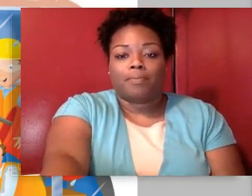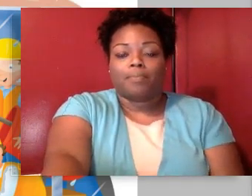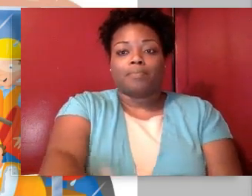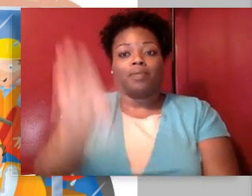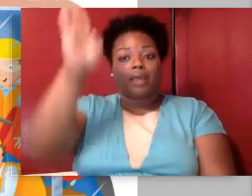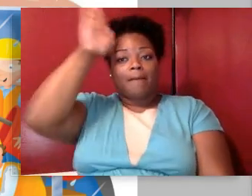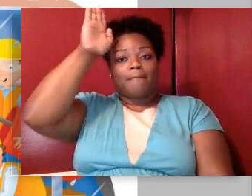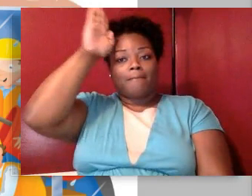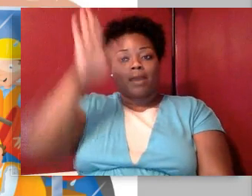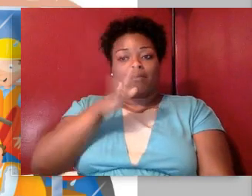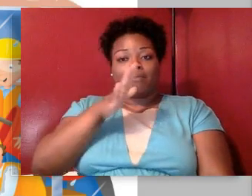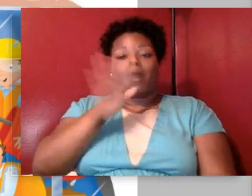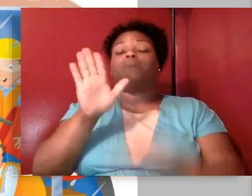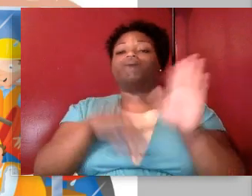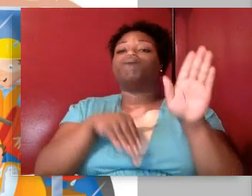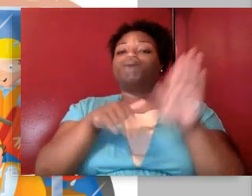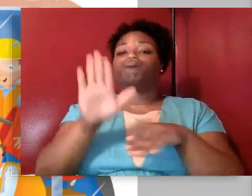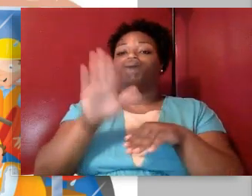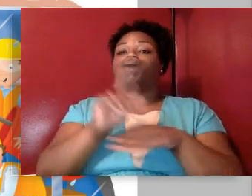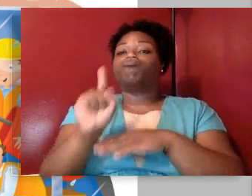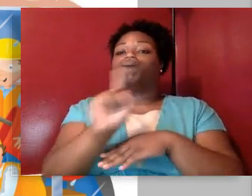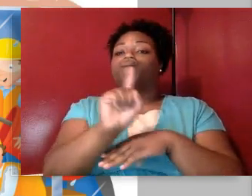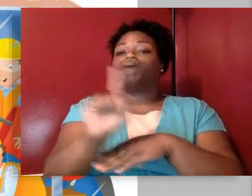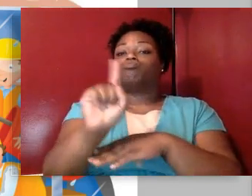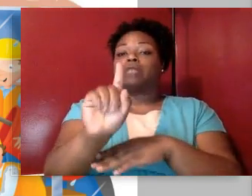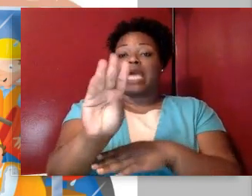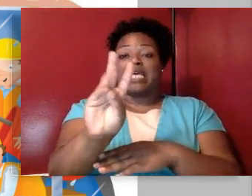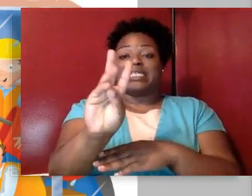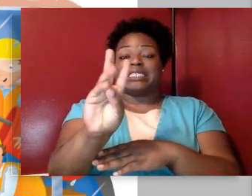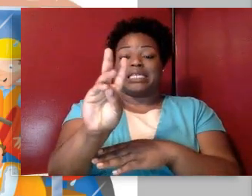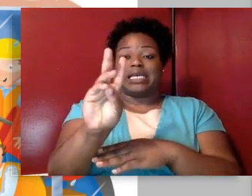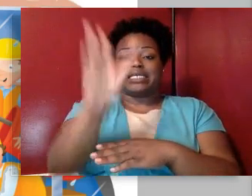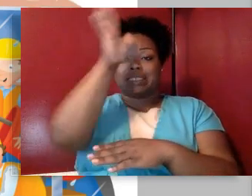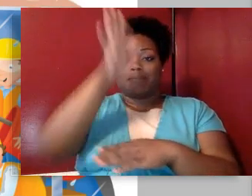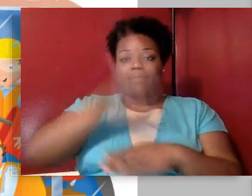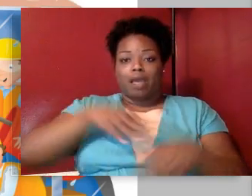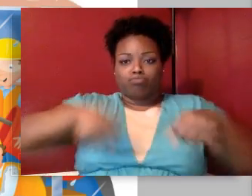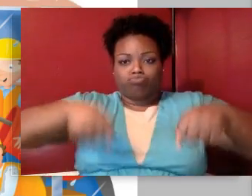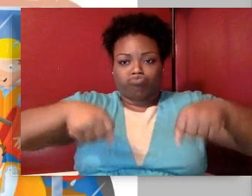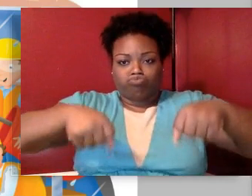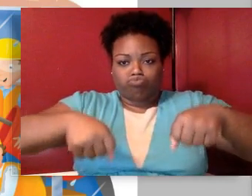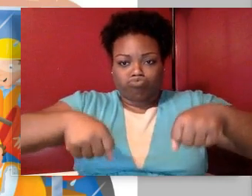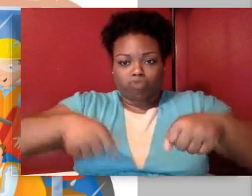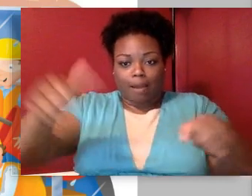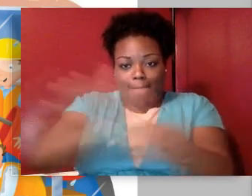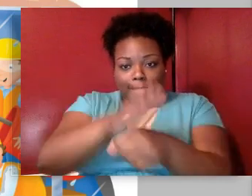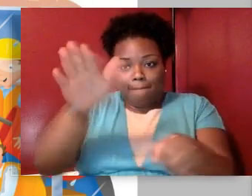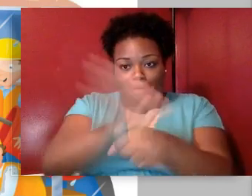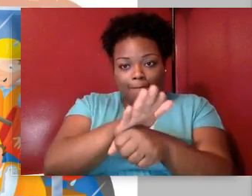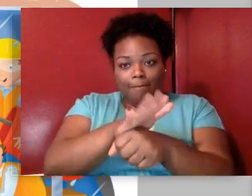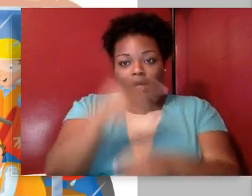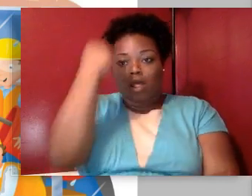Ben and Mom walk past. Six men use a drill and fill cracks. It will look new